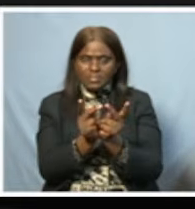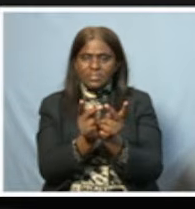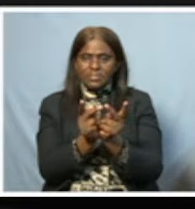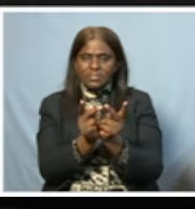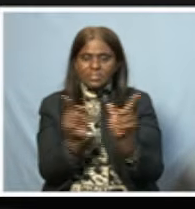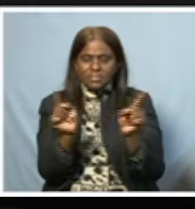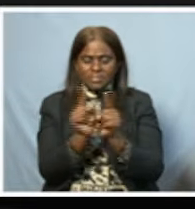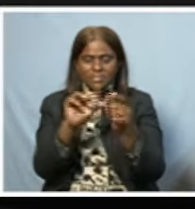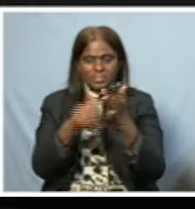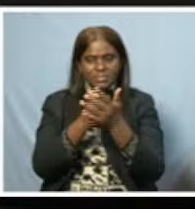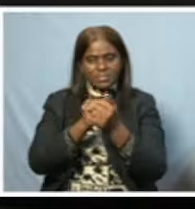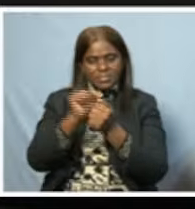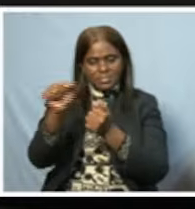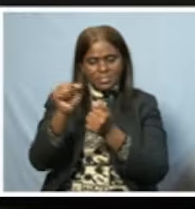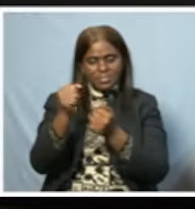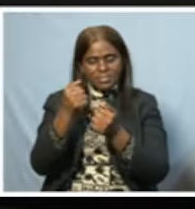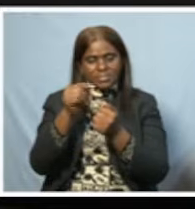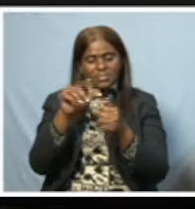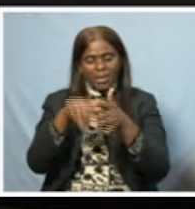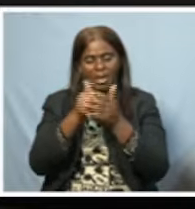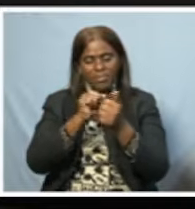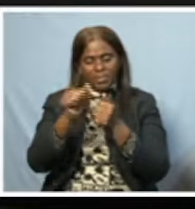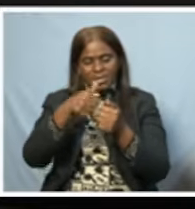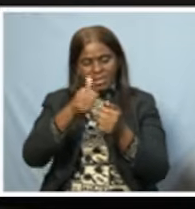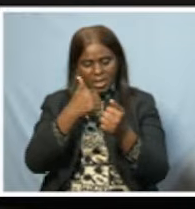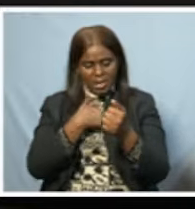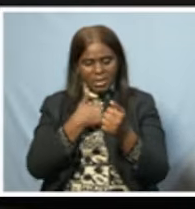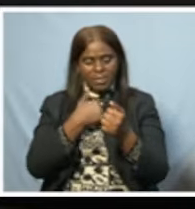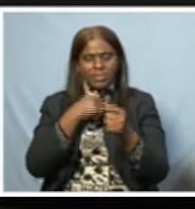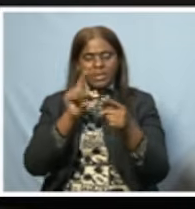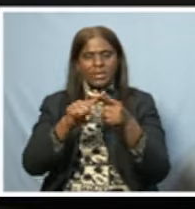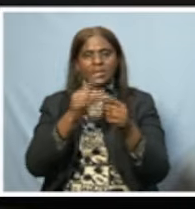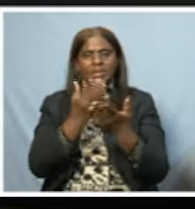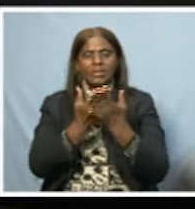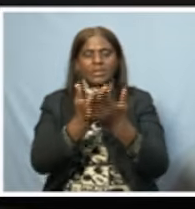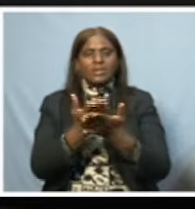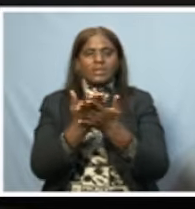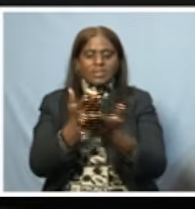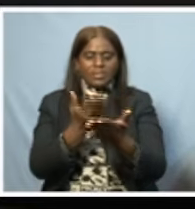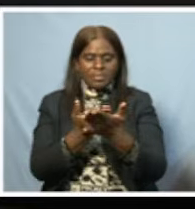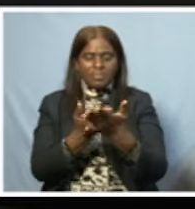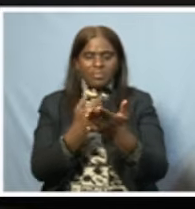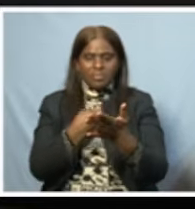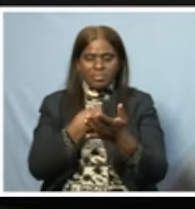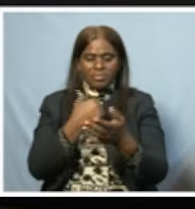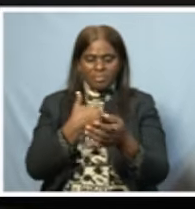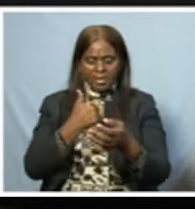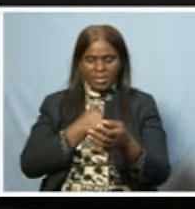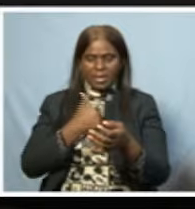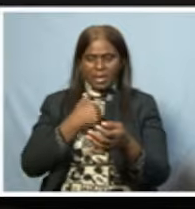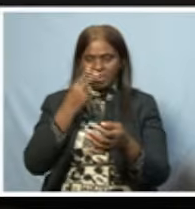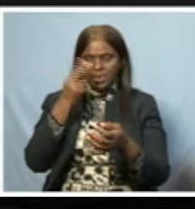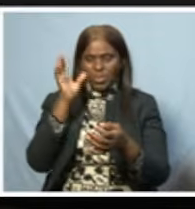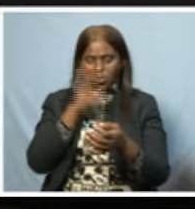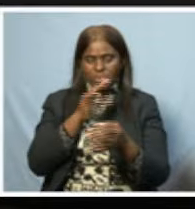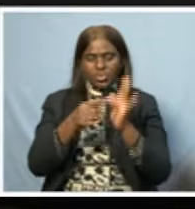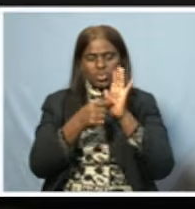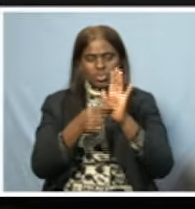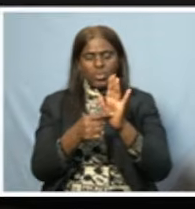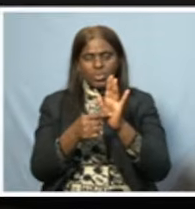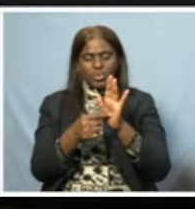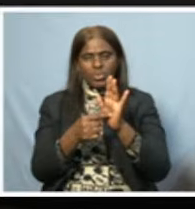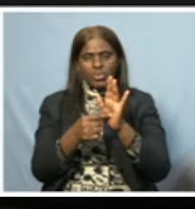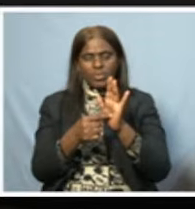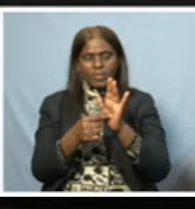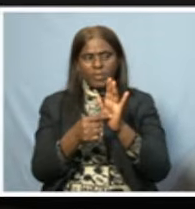and how far have you gone now in establishing it? I have seen it showing